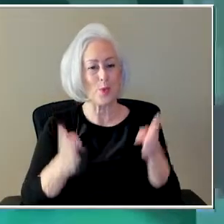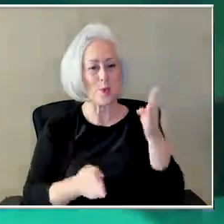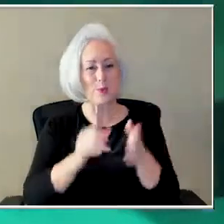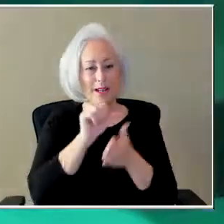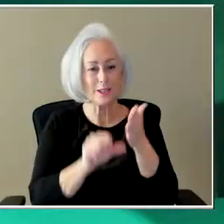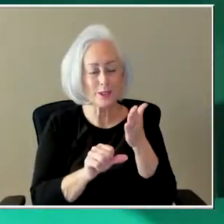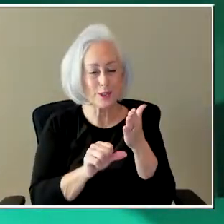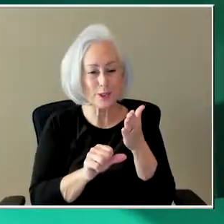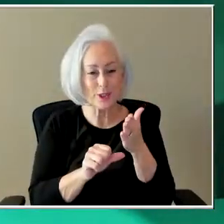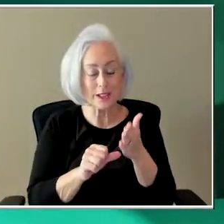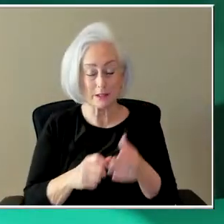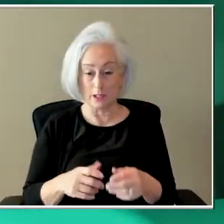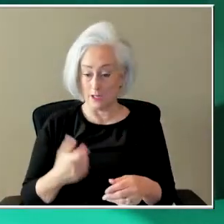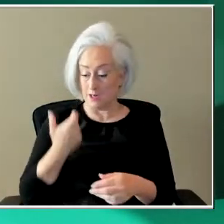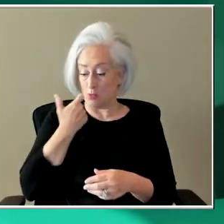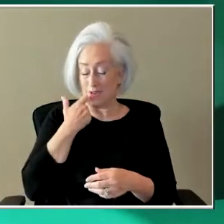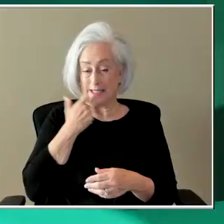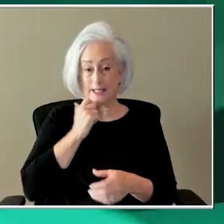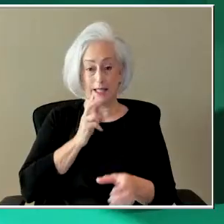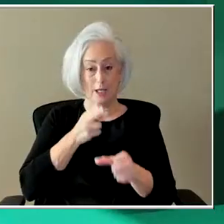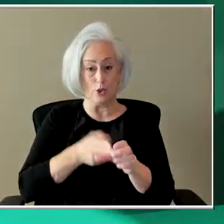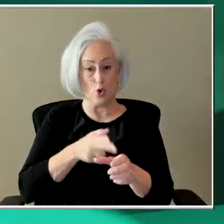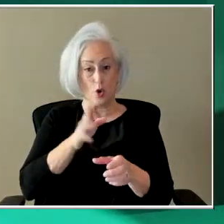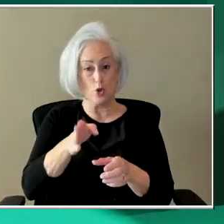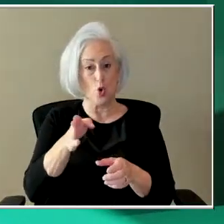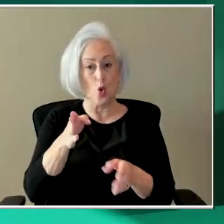a procedure. Just tell us a little bit about what we're seeing